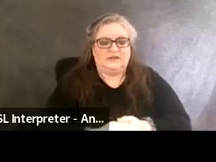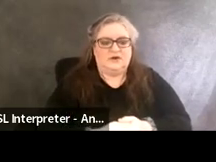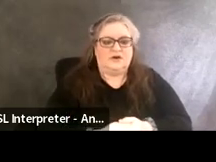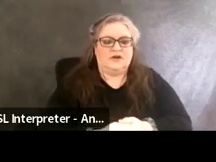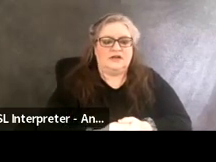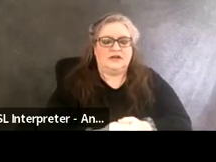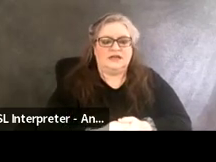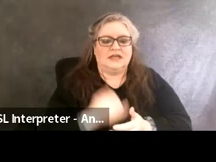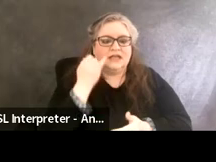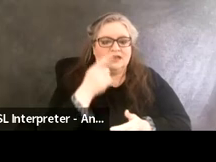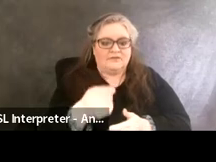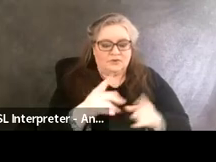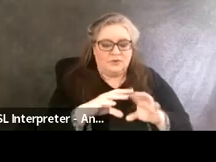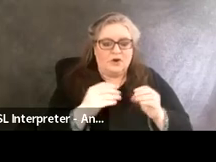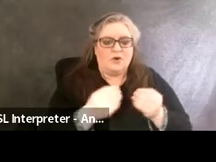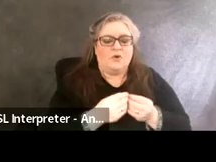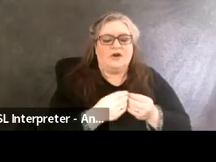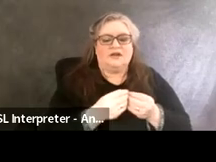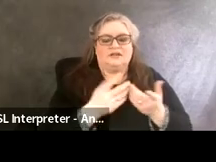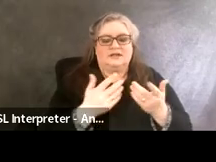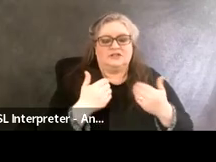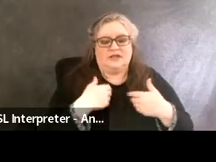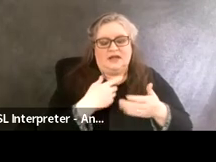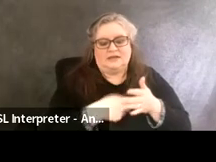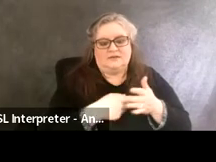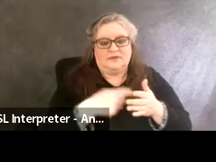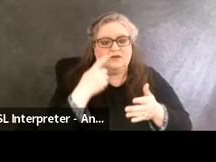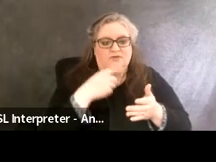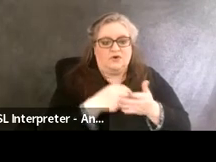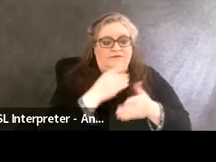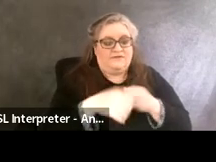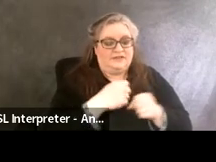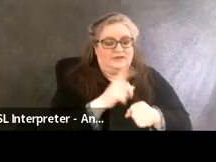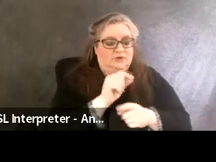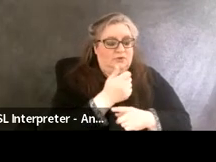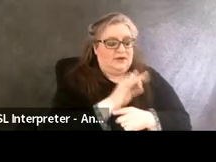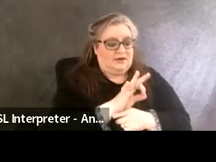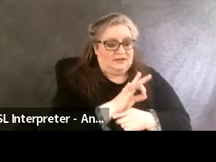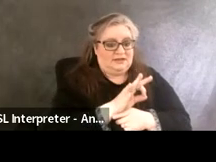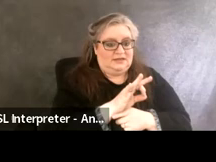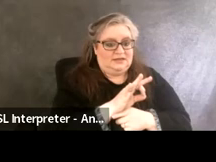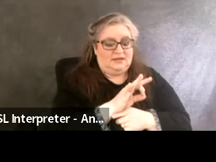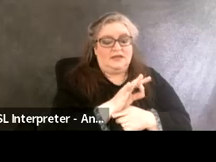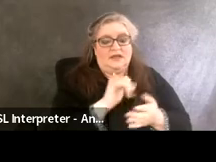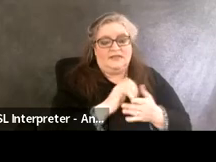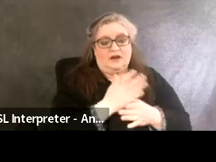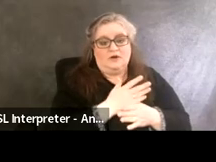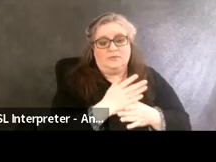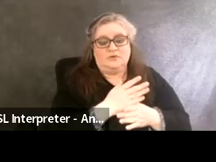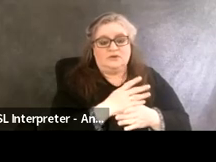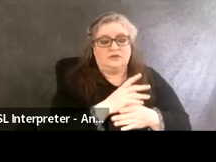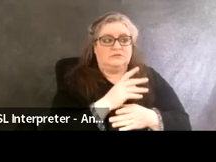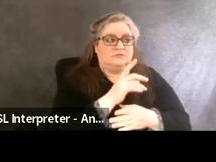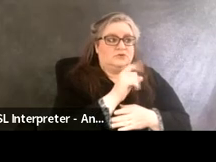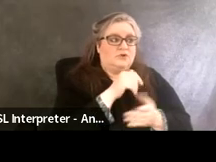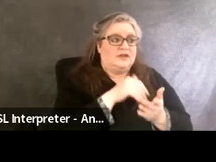you are an organization that has expenses for fiscal year 2019 that are between